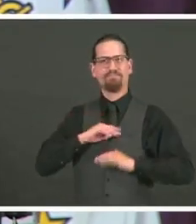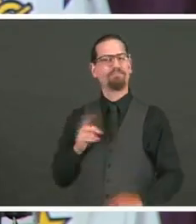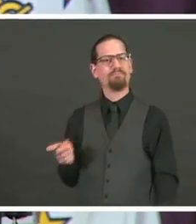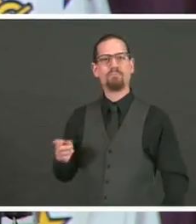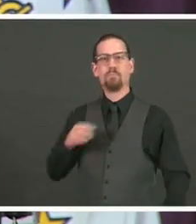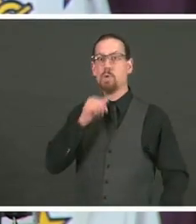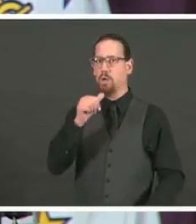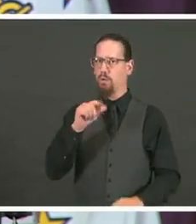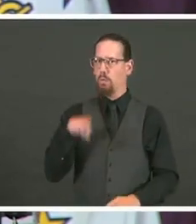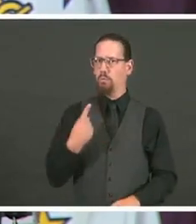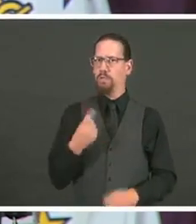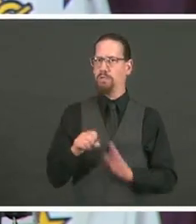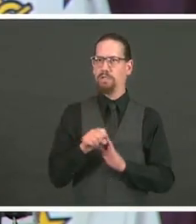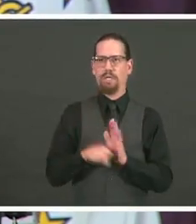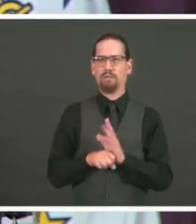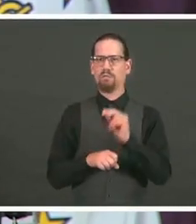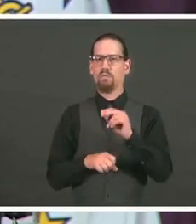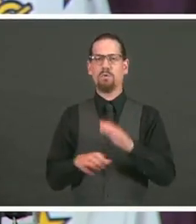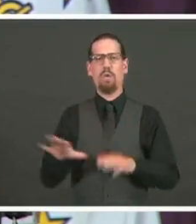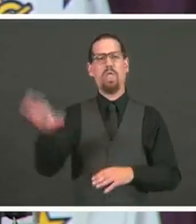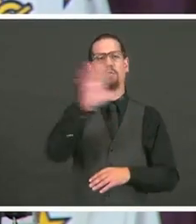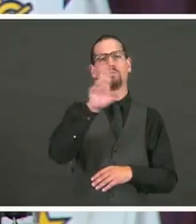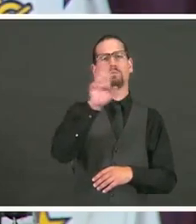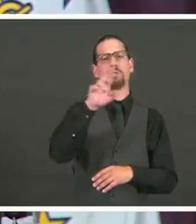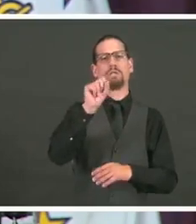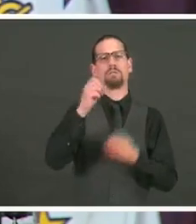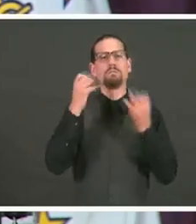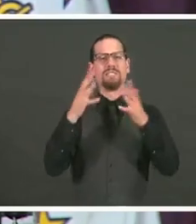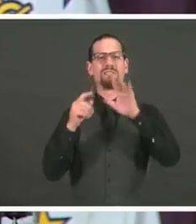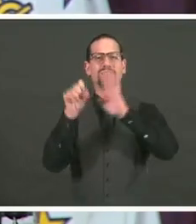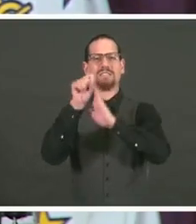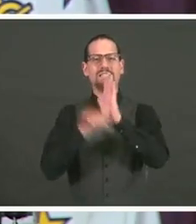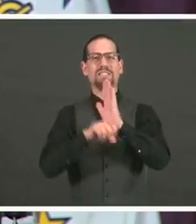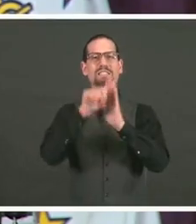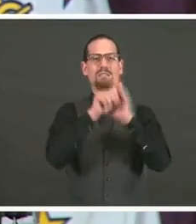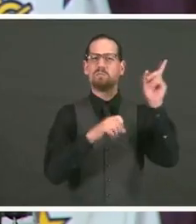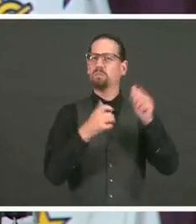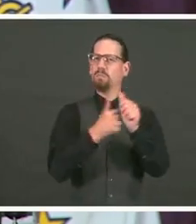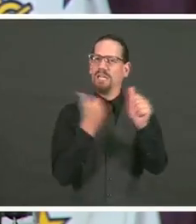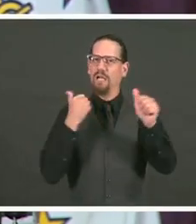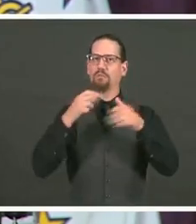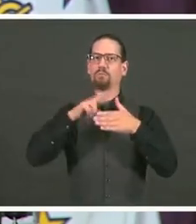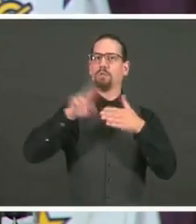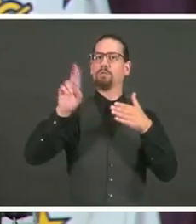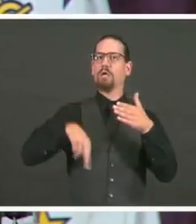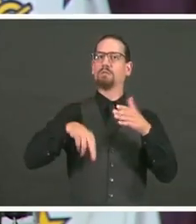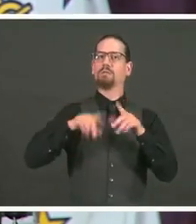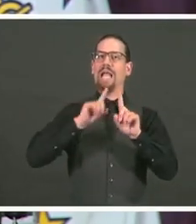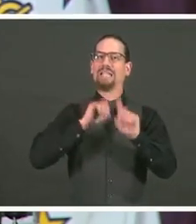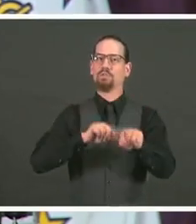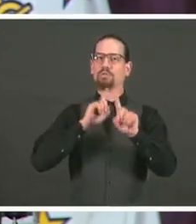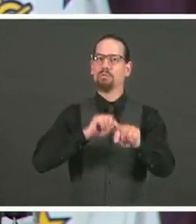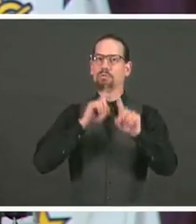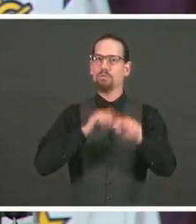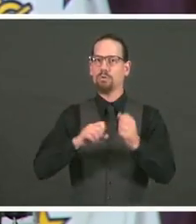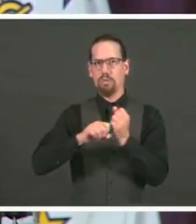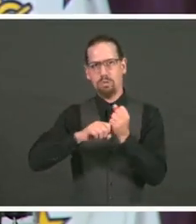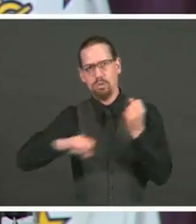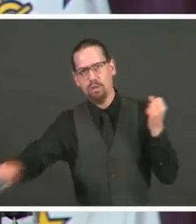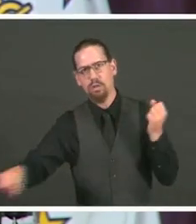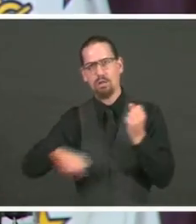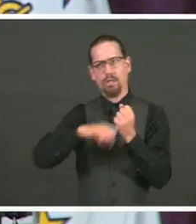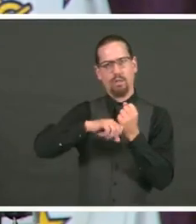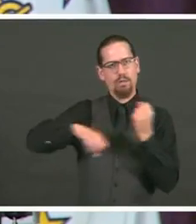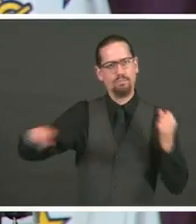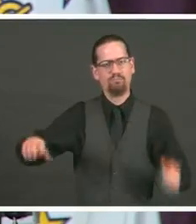fierce fight for resources all around the country. And we're in it. We're in it. I'm in that